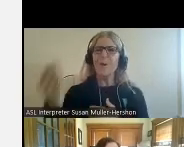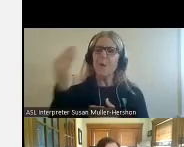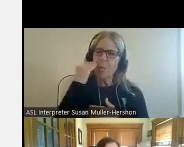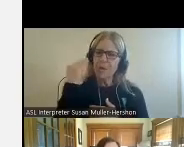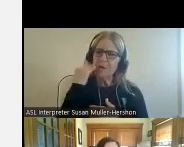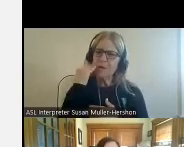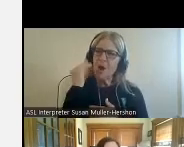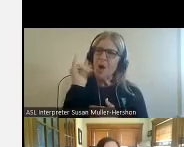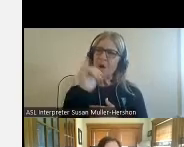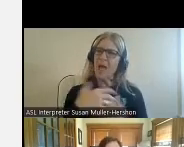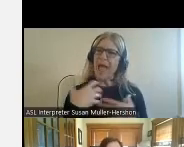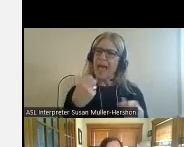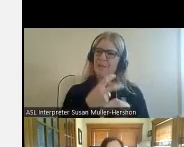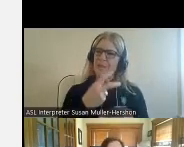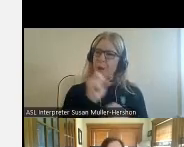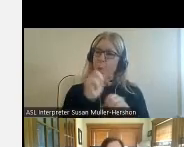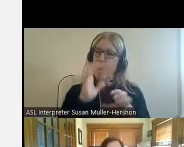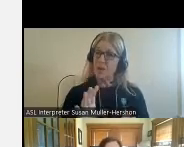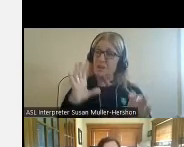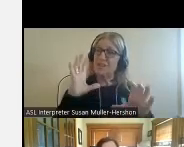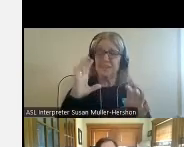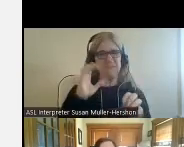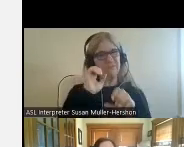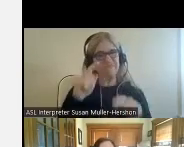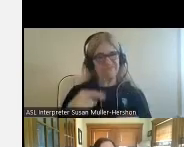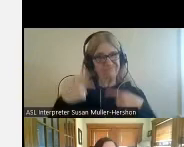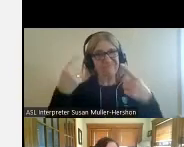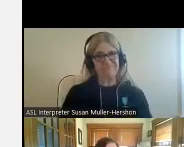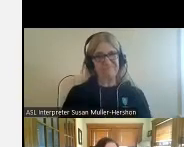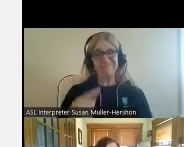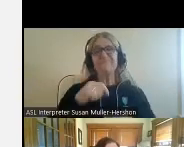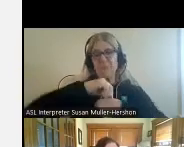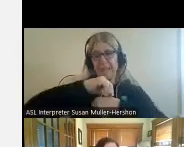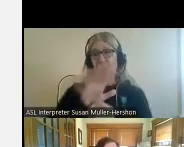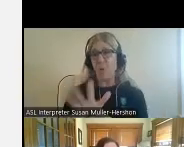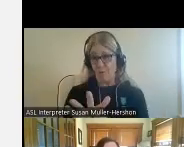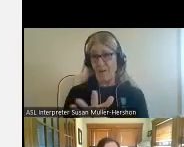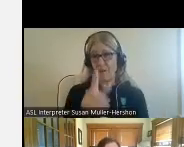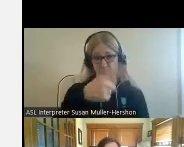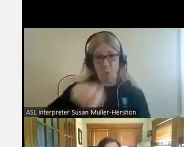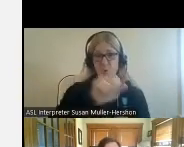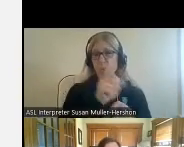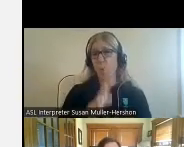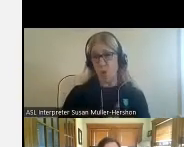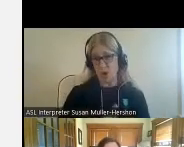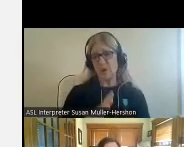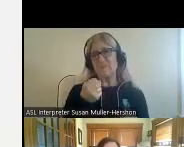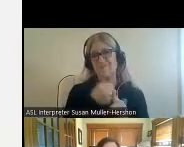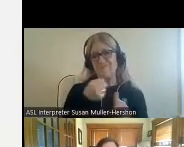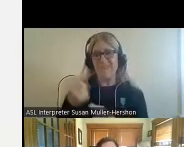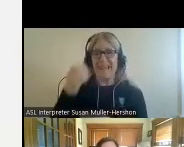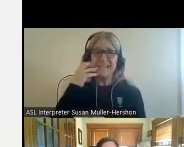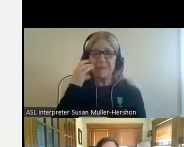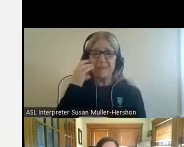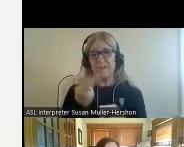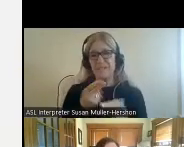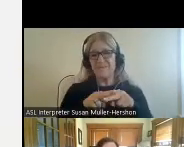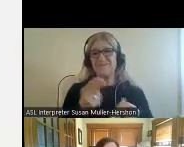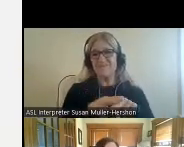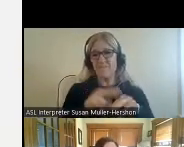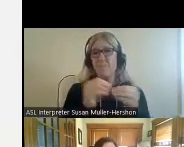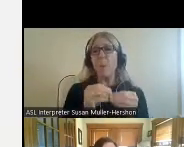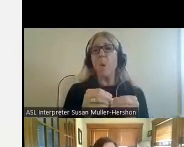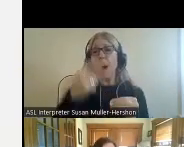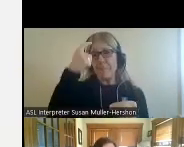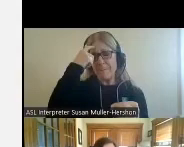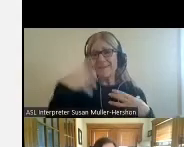population of healthcare workers who've been working throughout the pandemic, we're seeing kind of an increase in mental health related difficulties, which